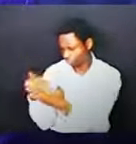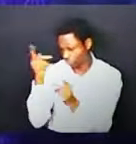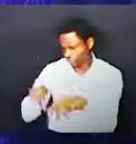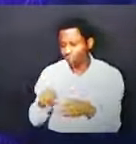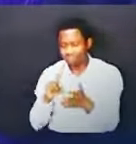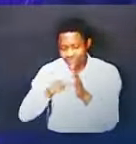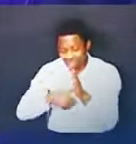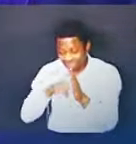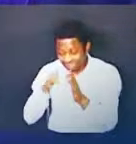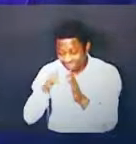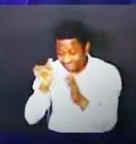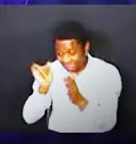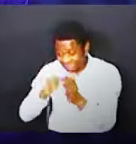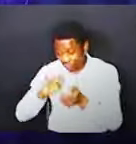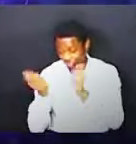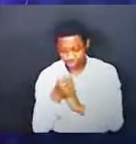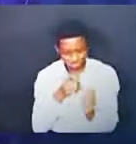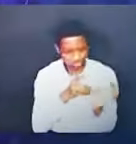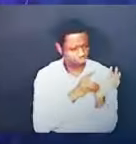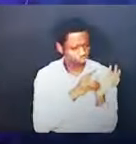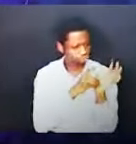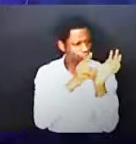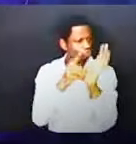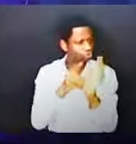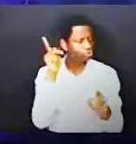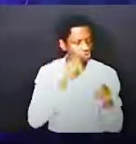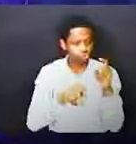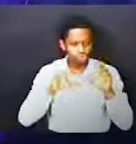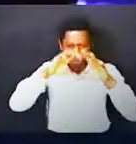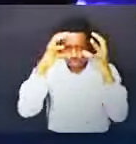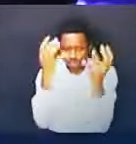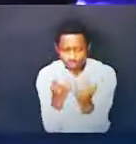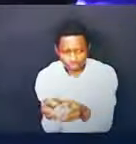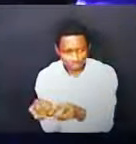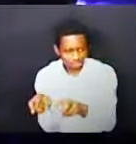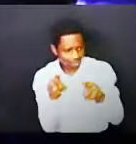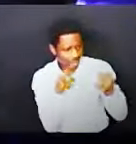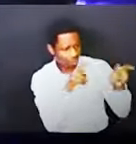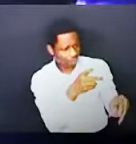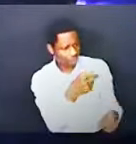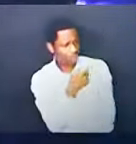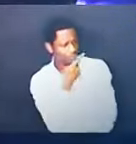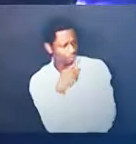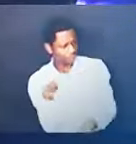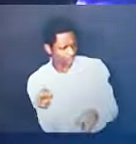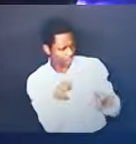demonstrated that change to the admiration of the community. To